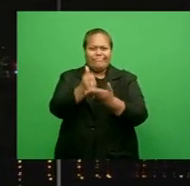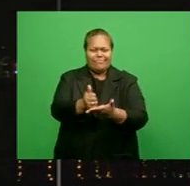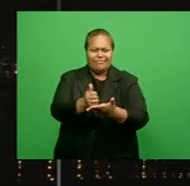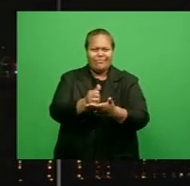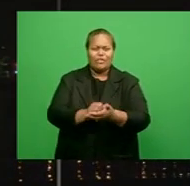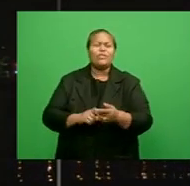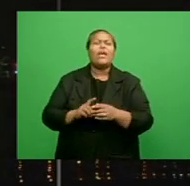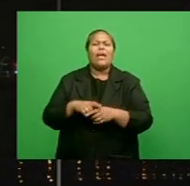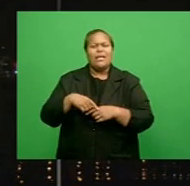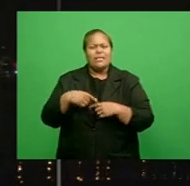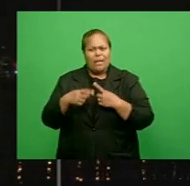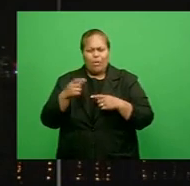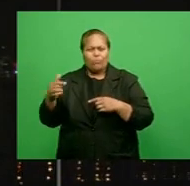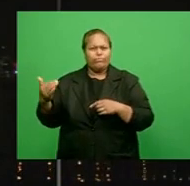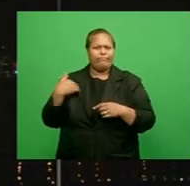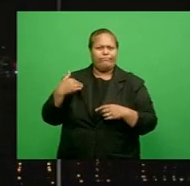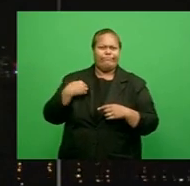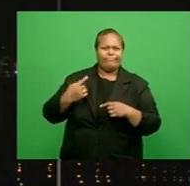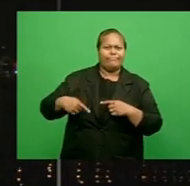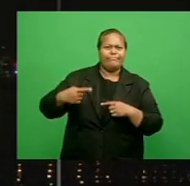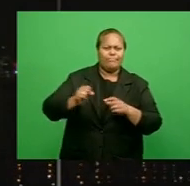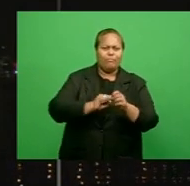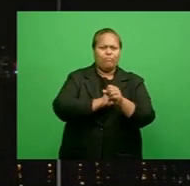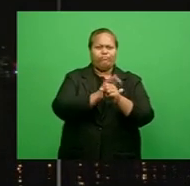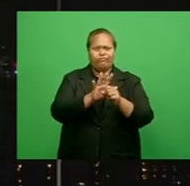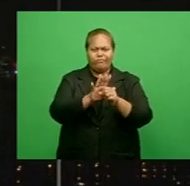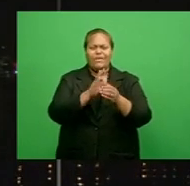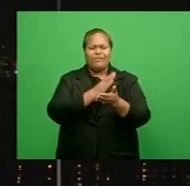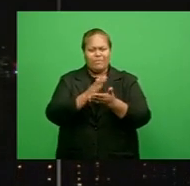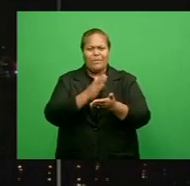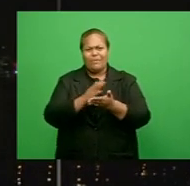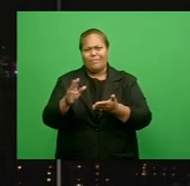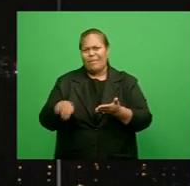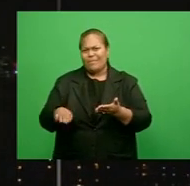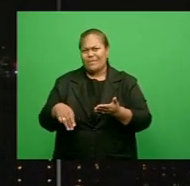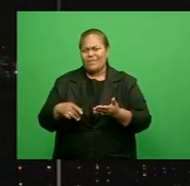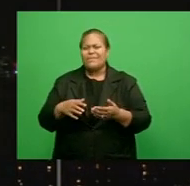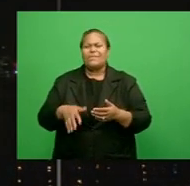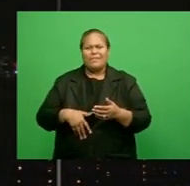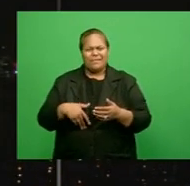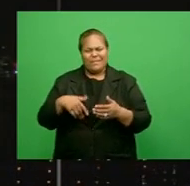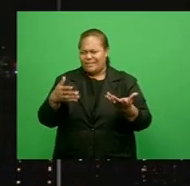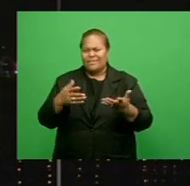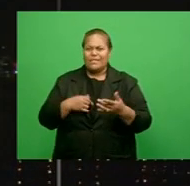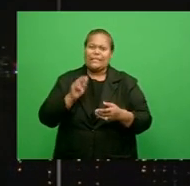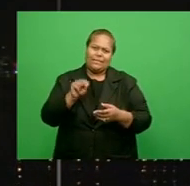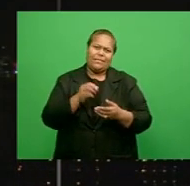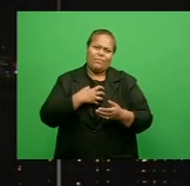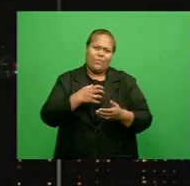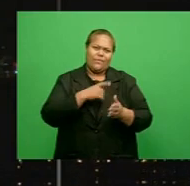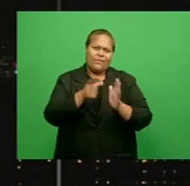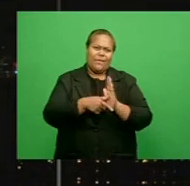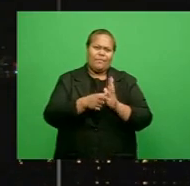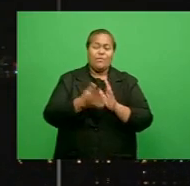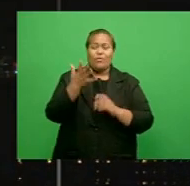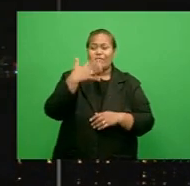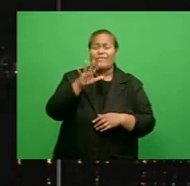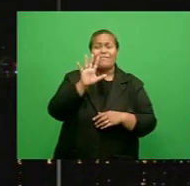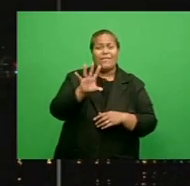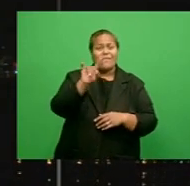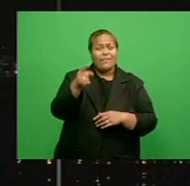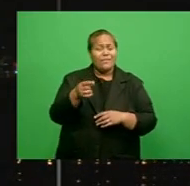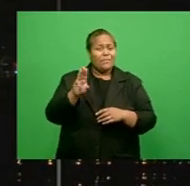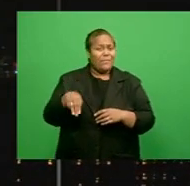the continuous impacts of the pandemic felt by FNPF members. Sainiani Boiler reports 55,000 members will